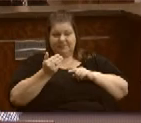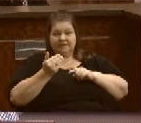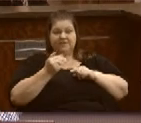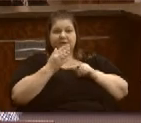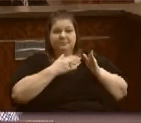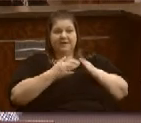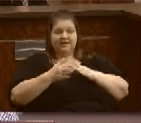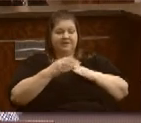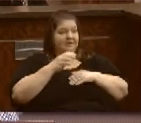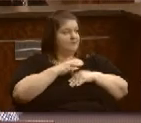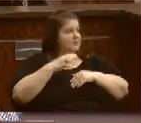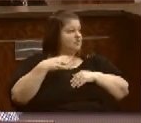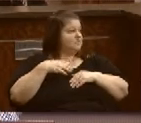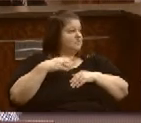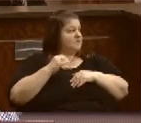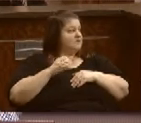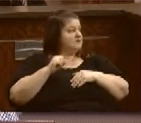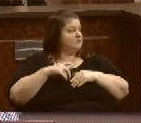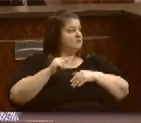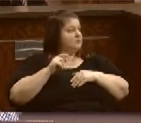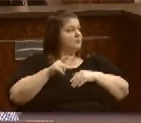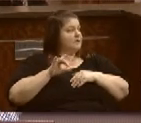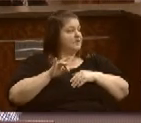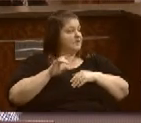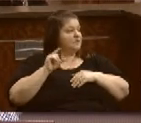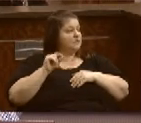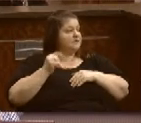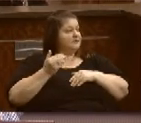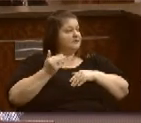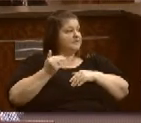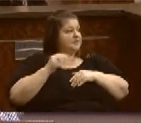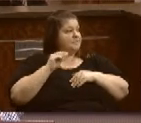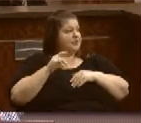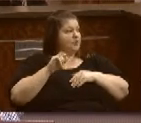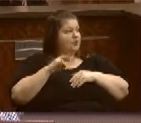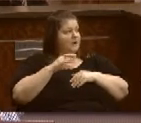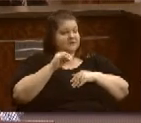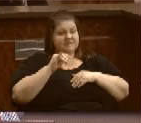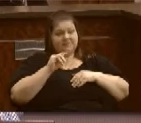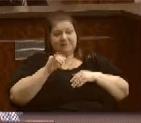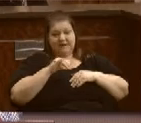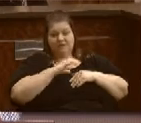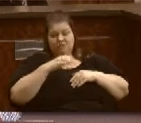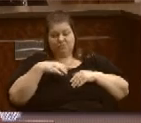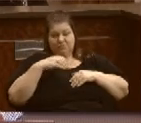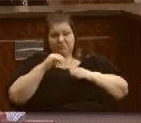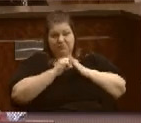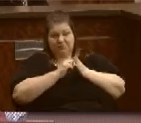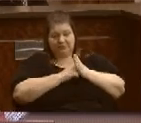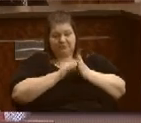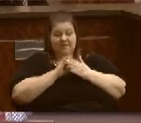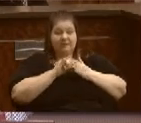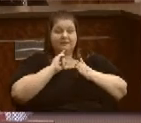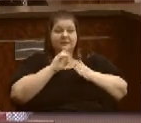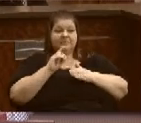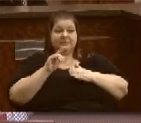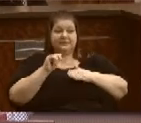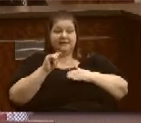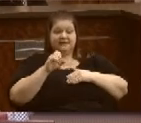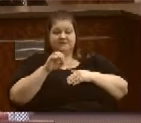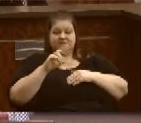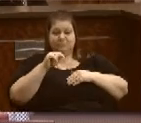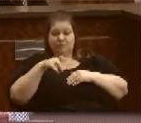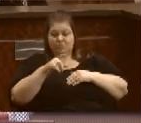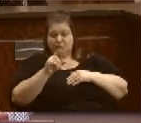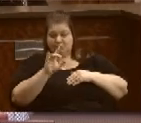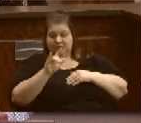Planning Commission and September 28, 2015 Mayor and City Council agenda. They're dated September